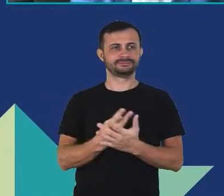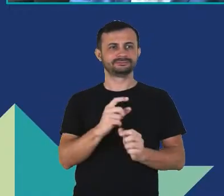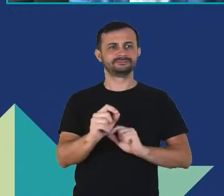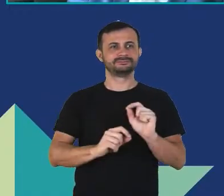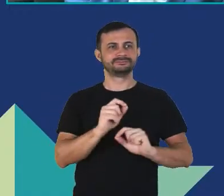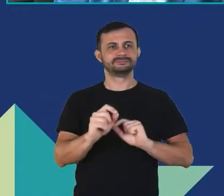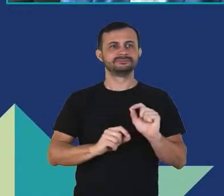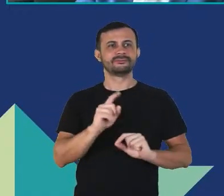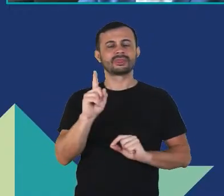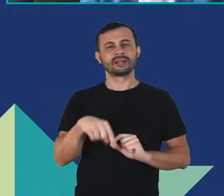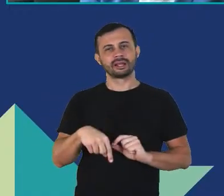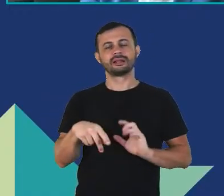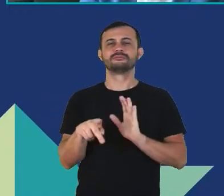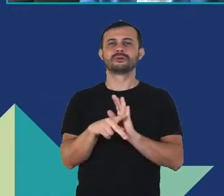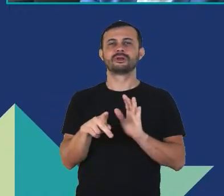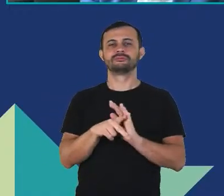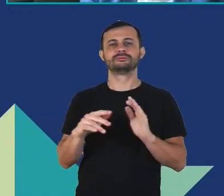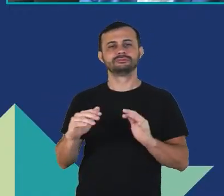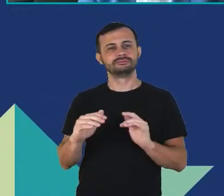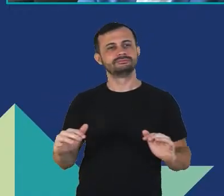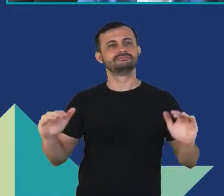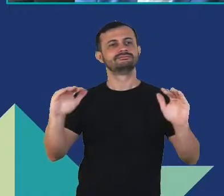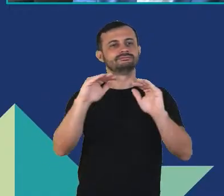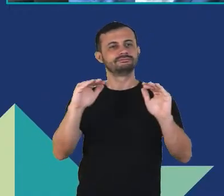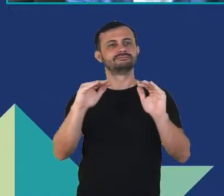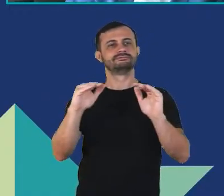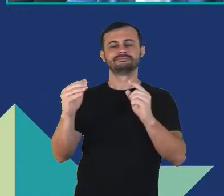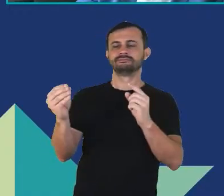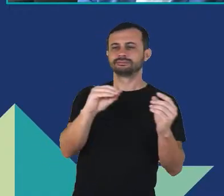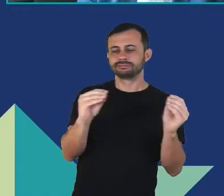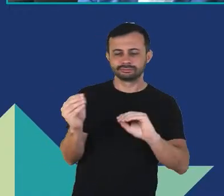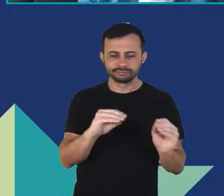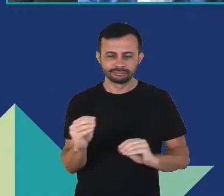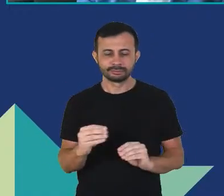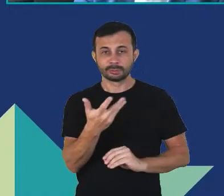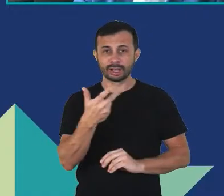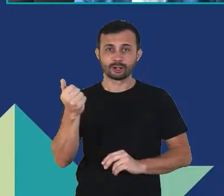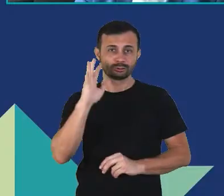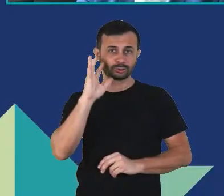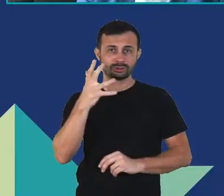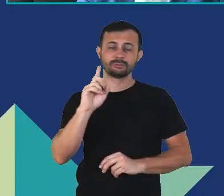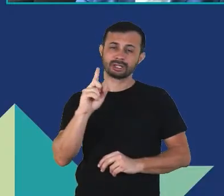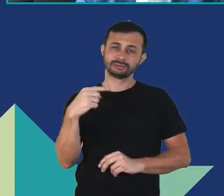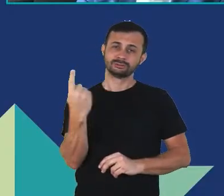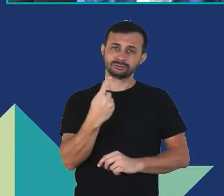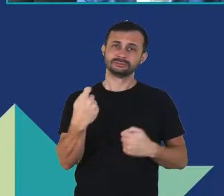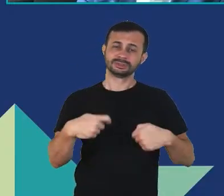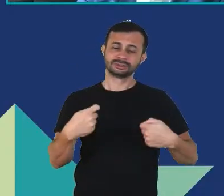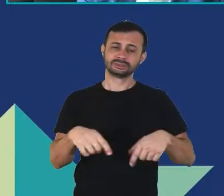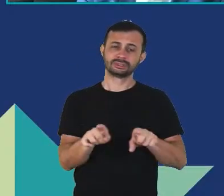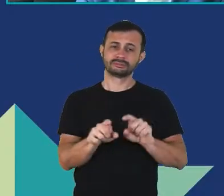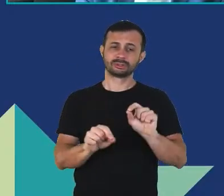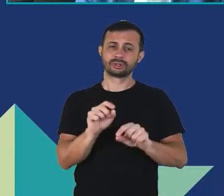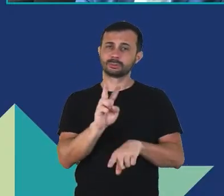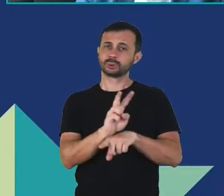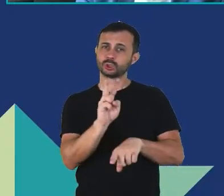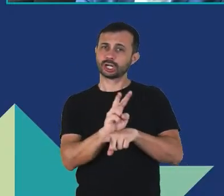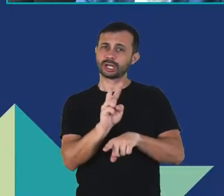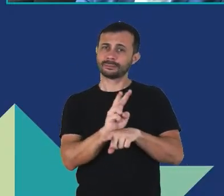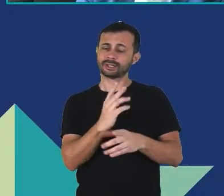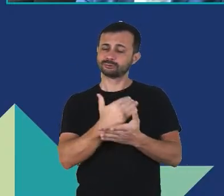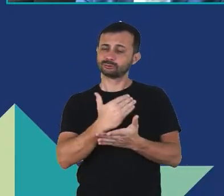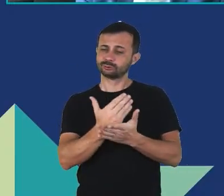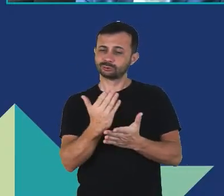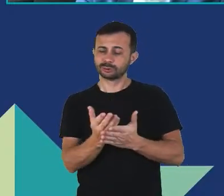best solution out there, they still need very close monitoring and evaluations,